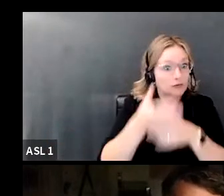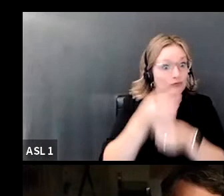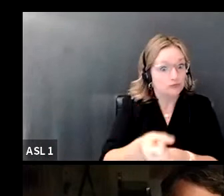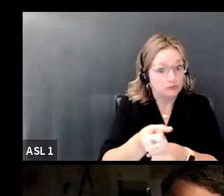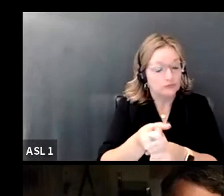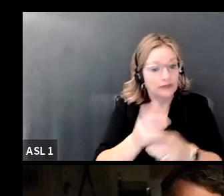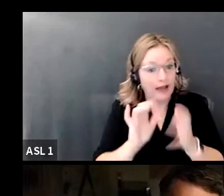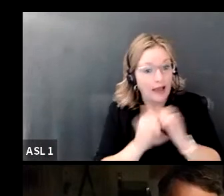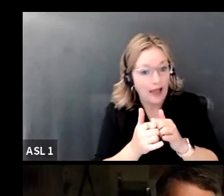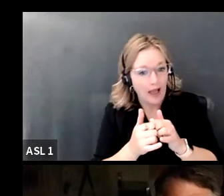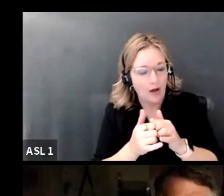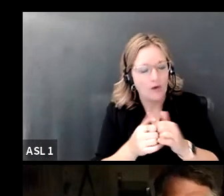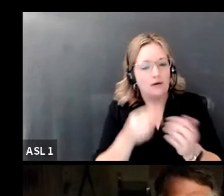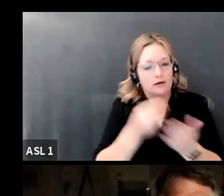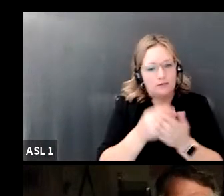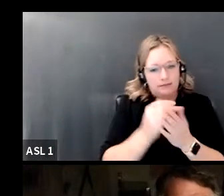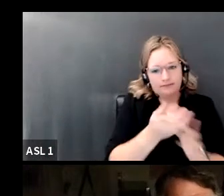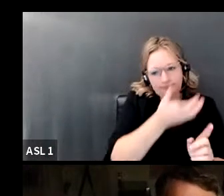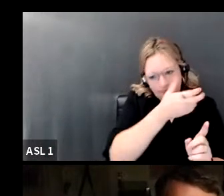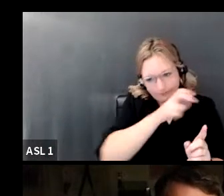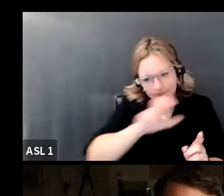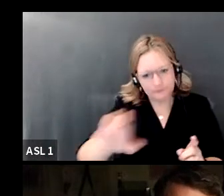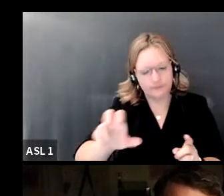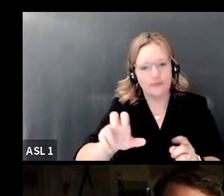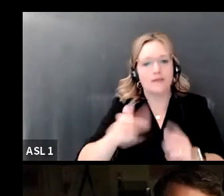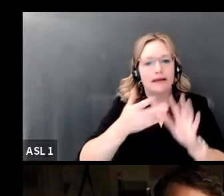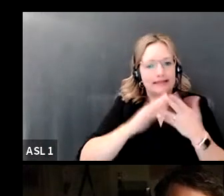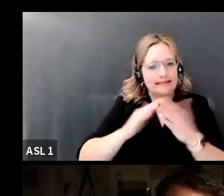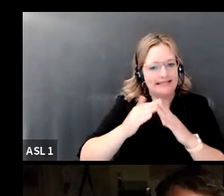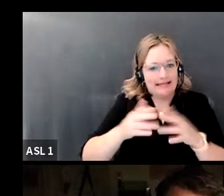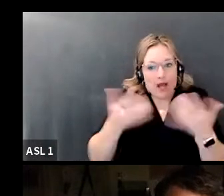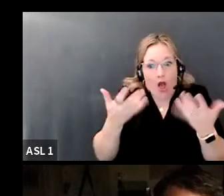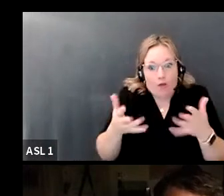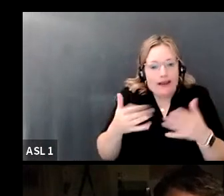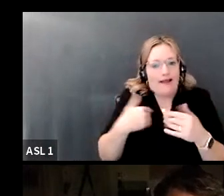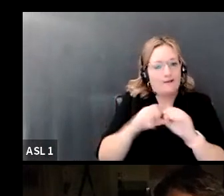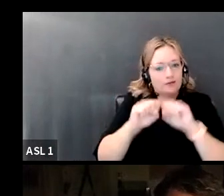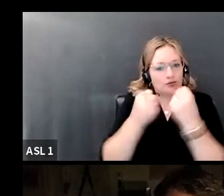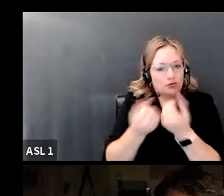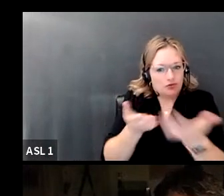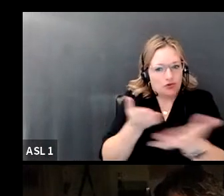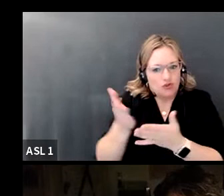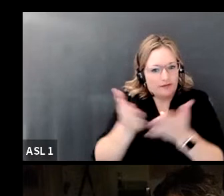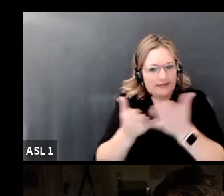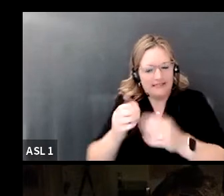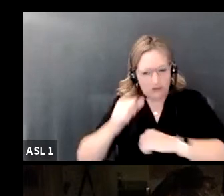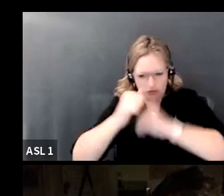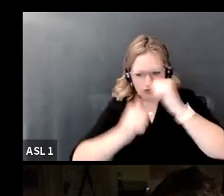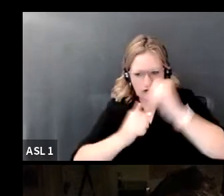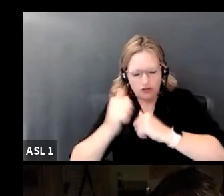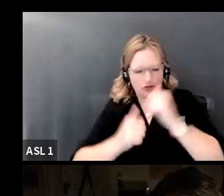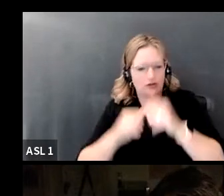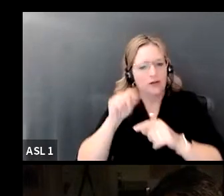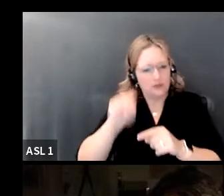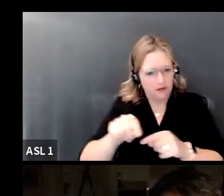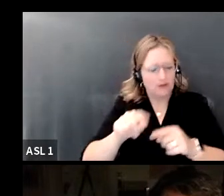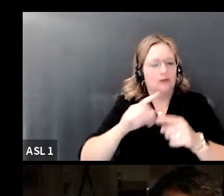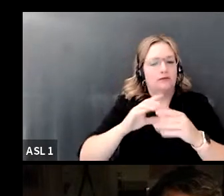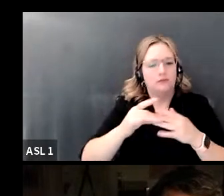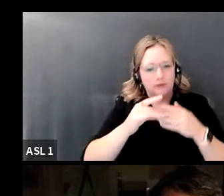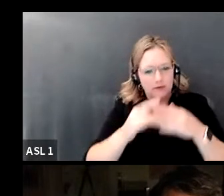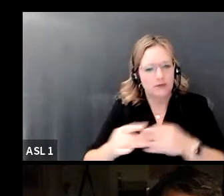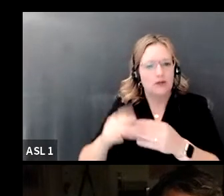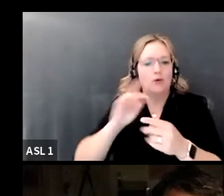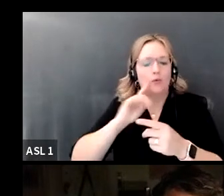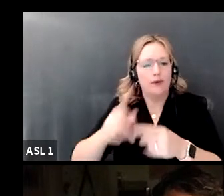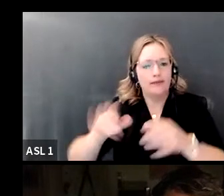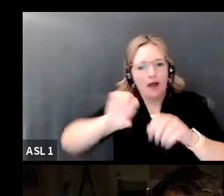investment for funds that are administered by the city's existing social services infrastructure to be rolled out in collaboration with place-based